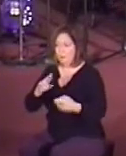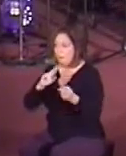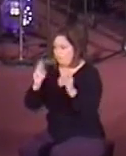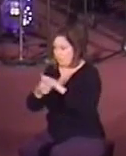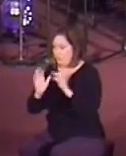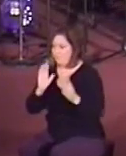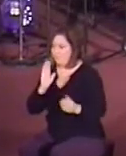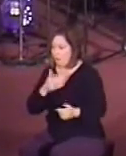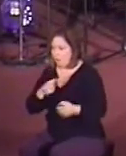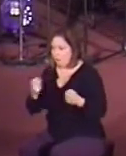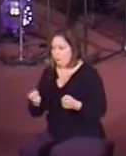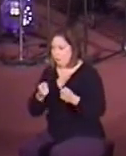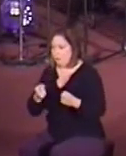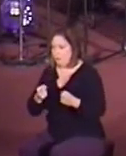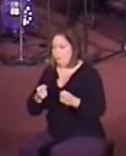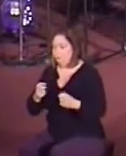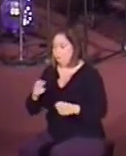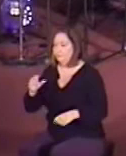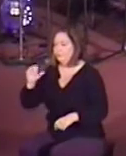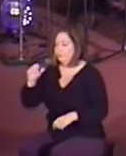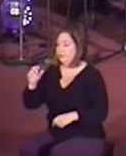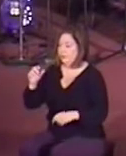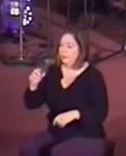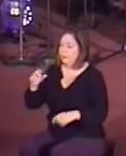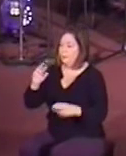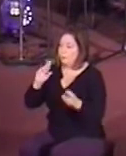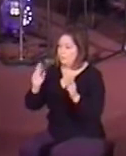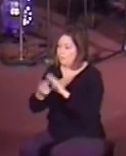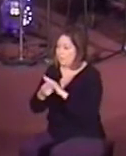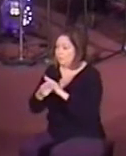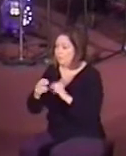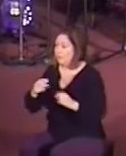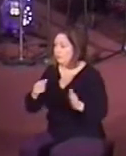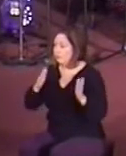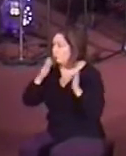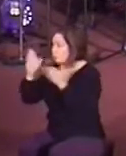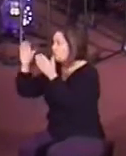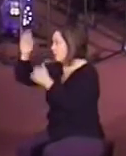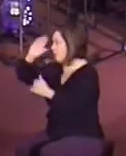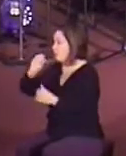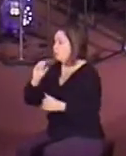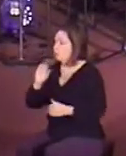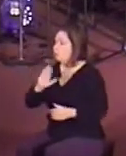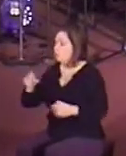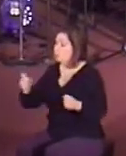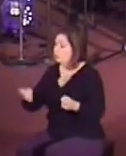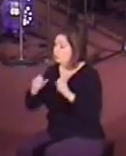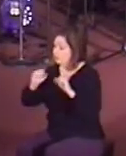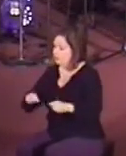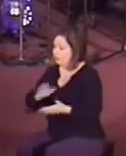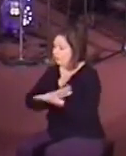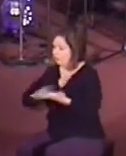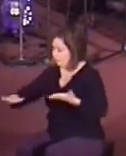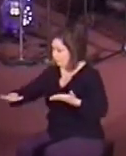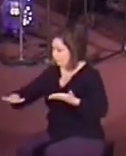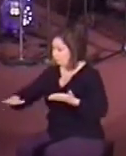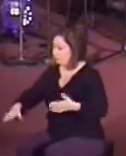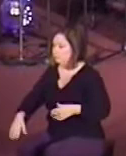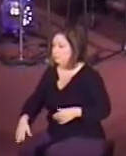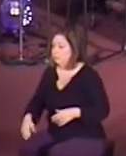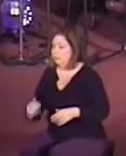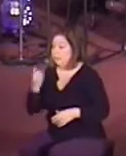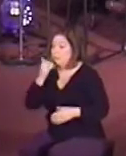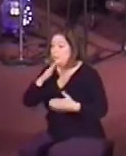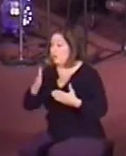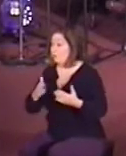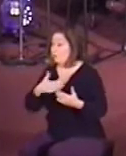Acts chapter 3, verse 19, repent and turn to God that your sins may be wiped out, may be cleared. If you are